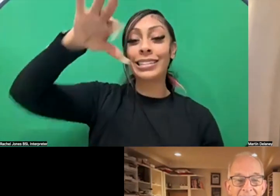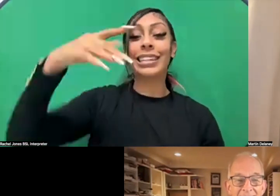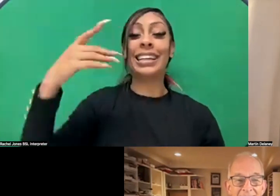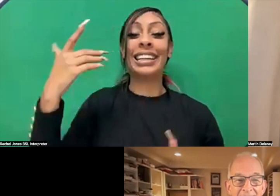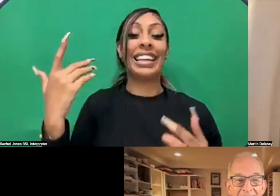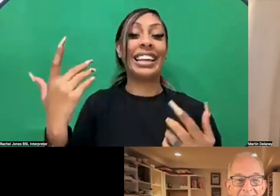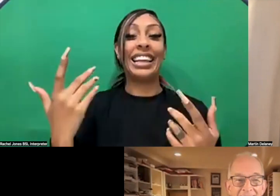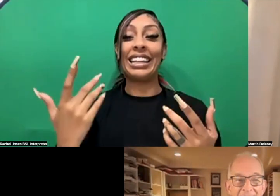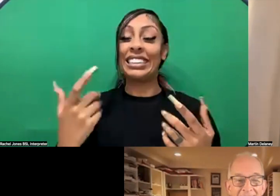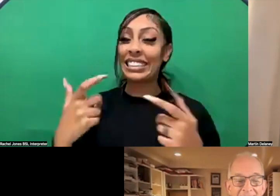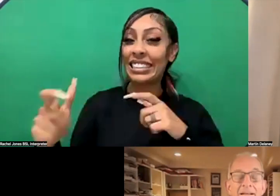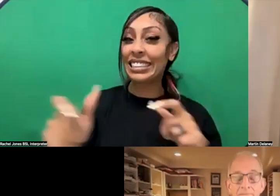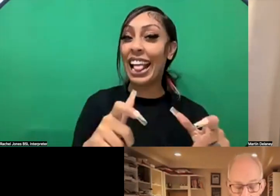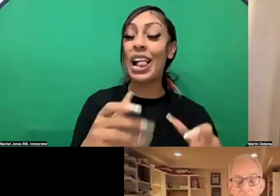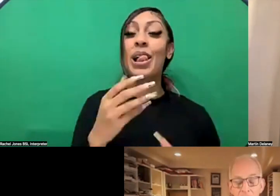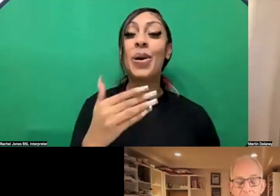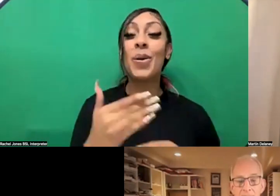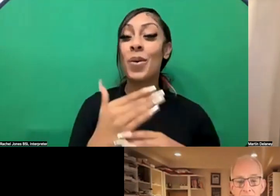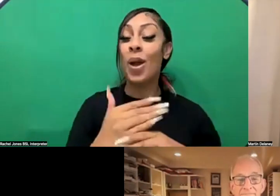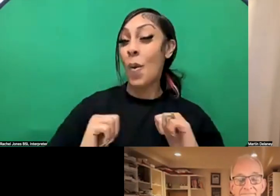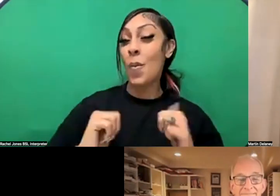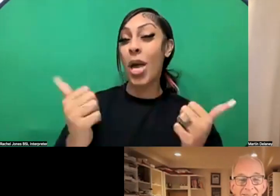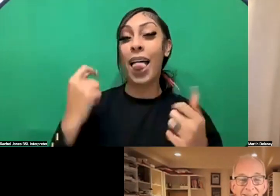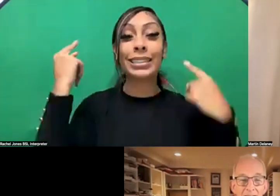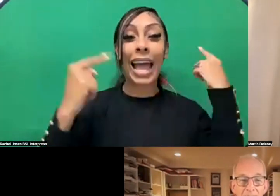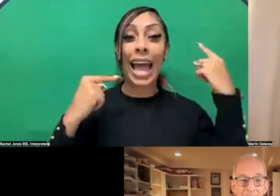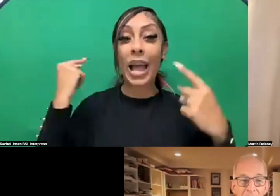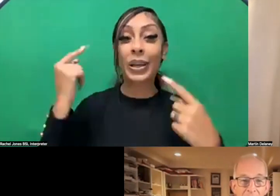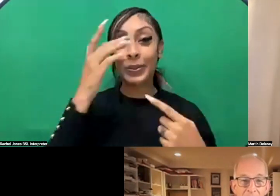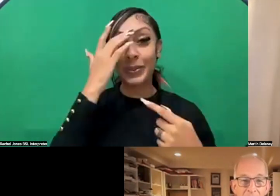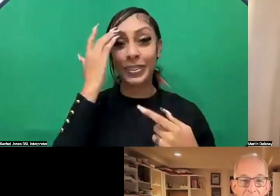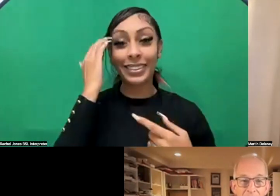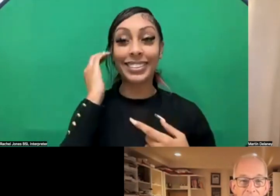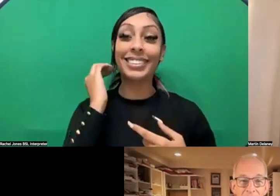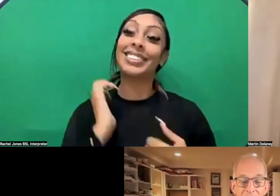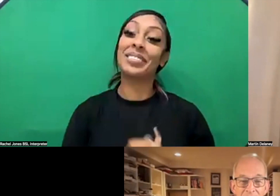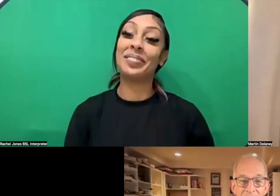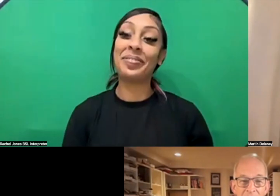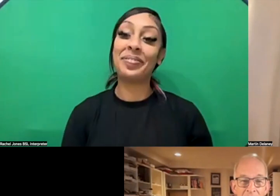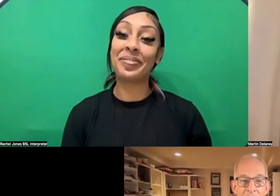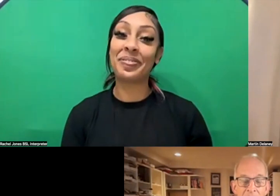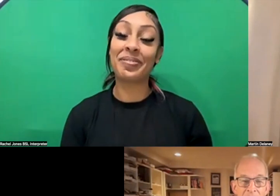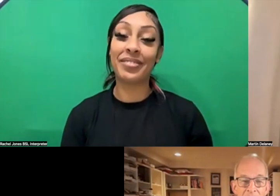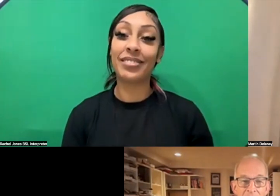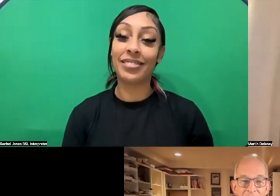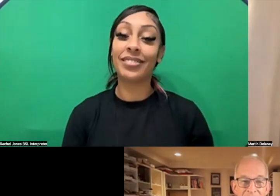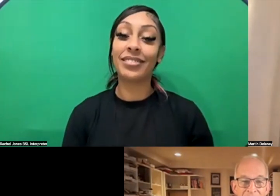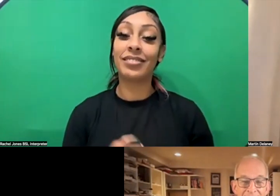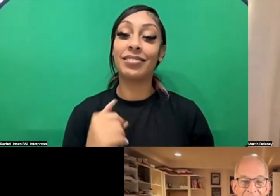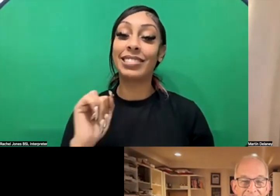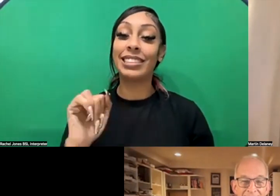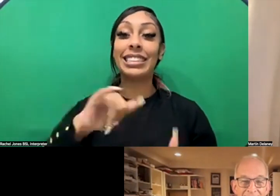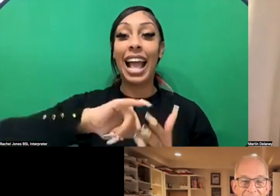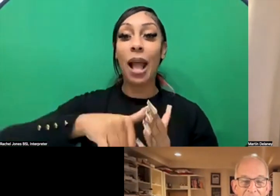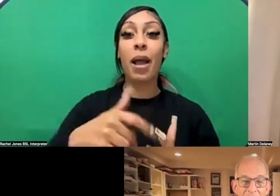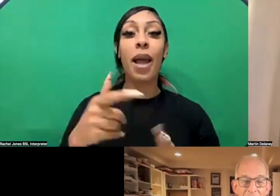still works really well. I thought that was a really nice, you know, that album's, you know, a few years